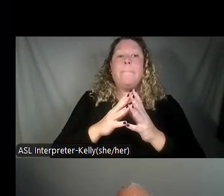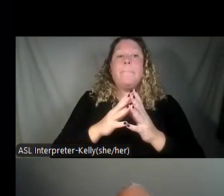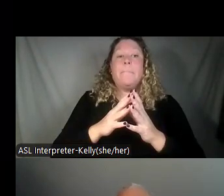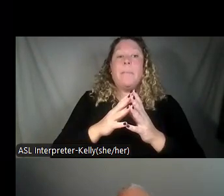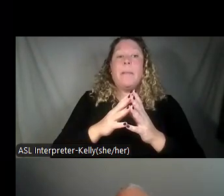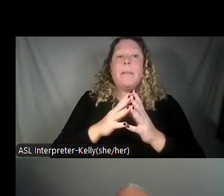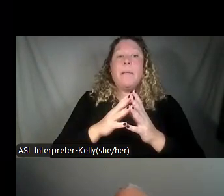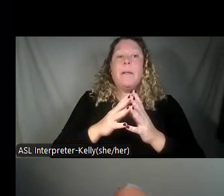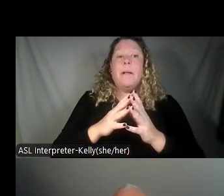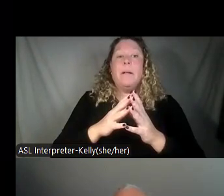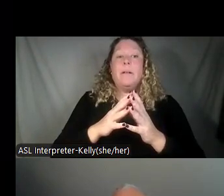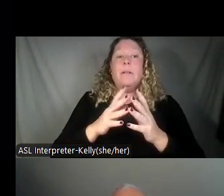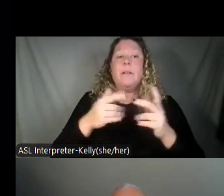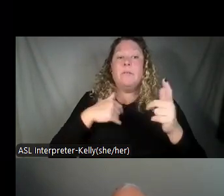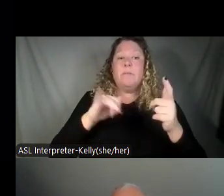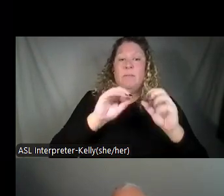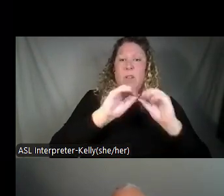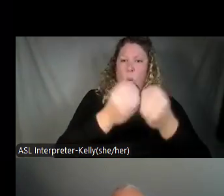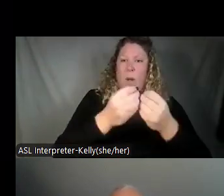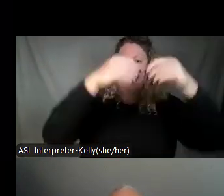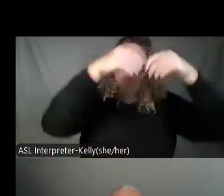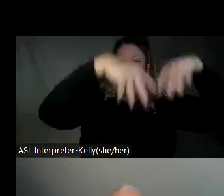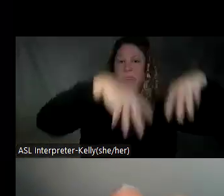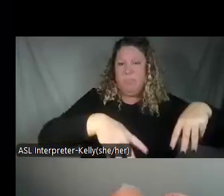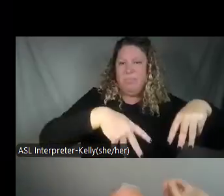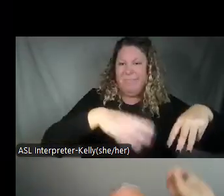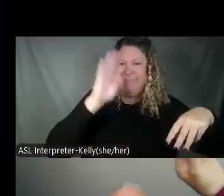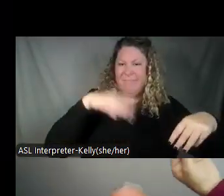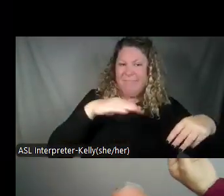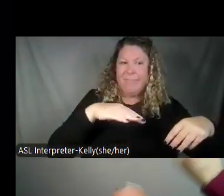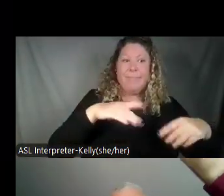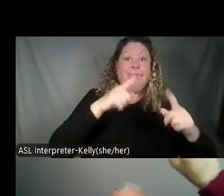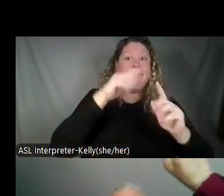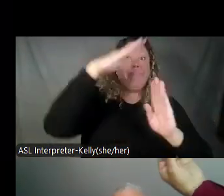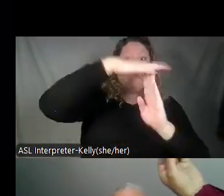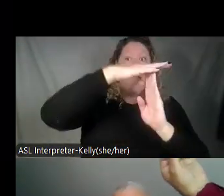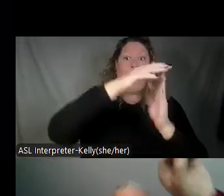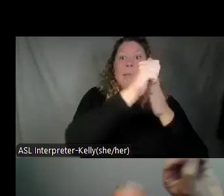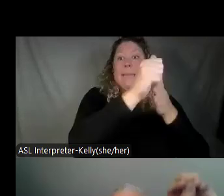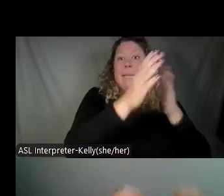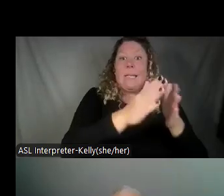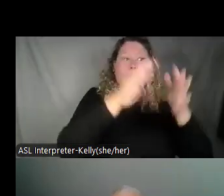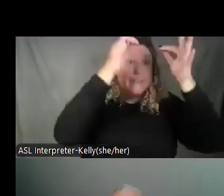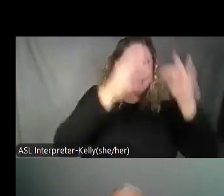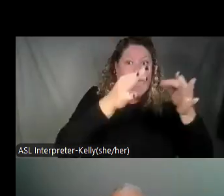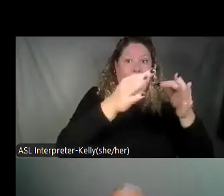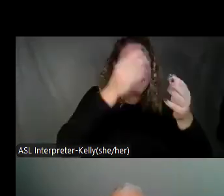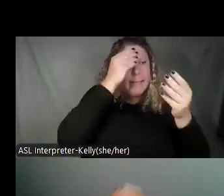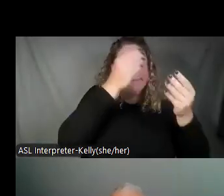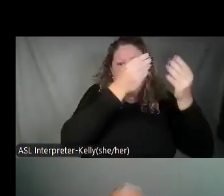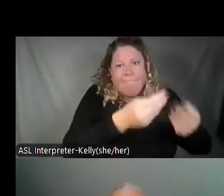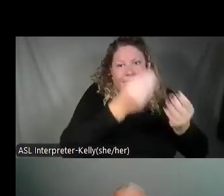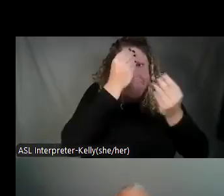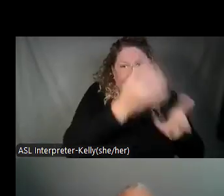the hierarchical organization, that decisions are made from leaders and it's passed down through the